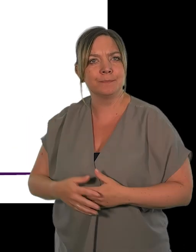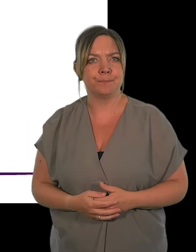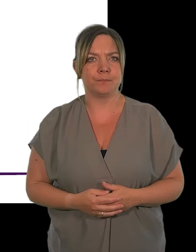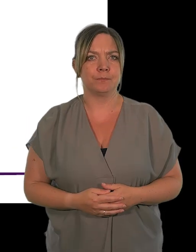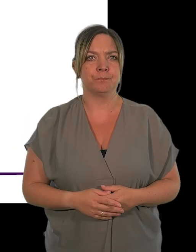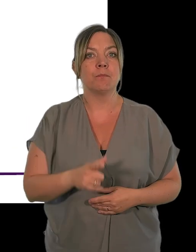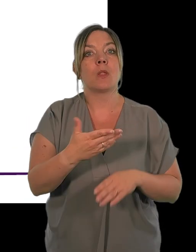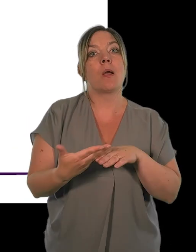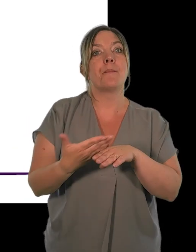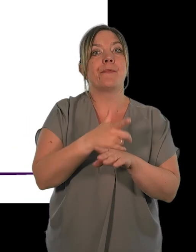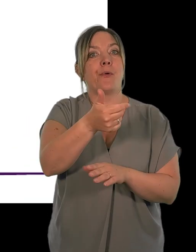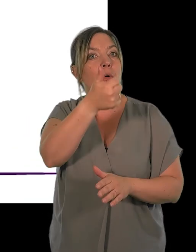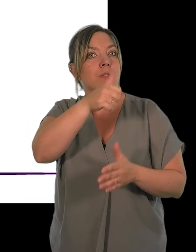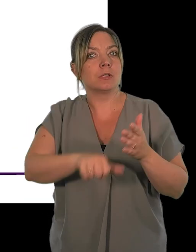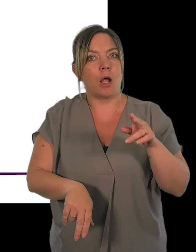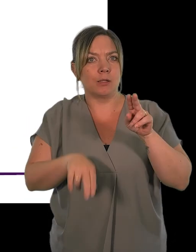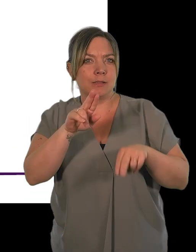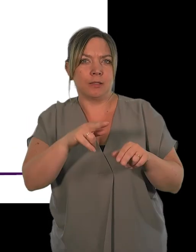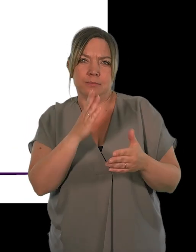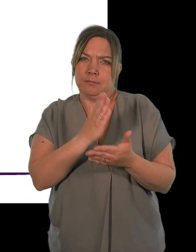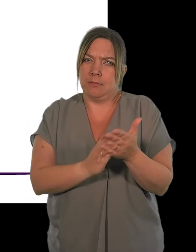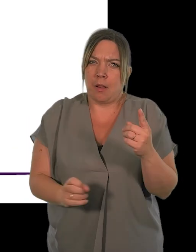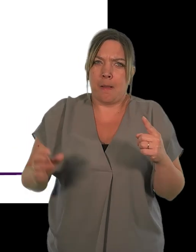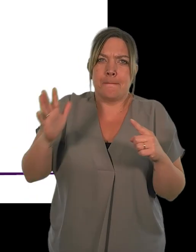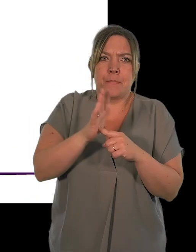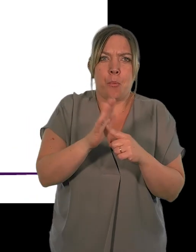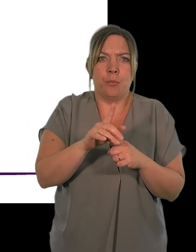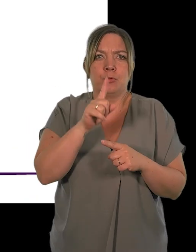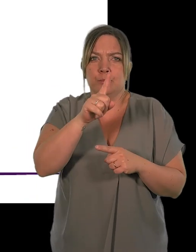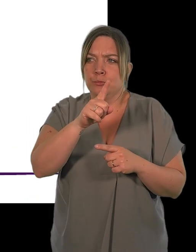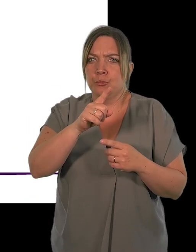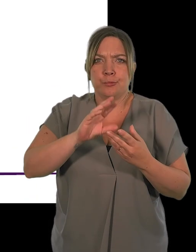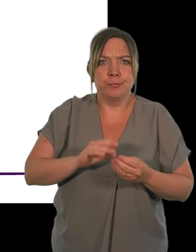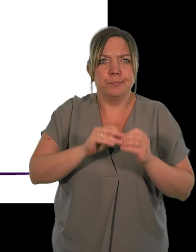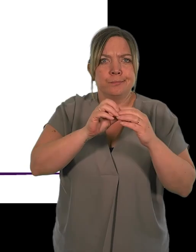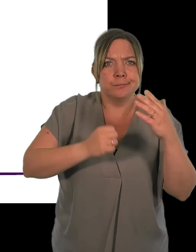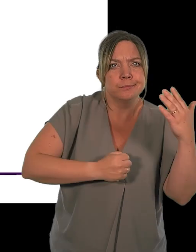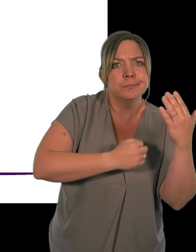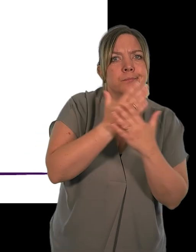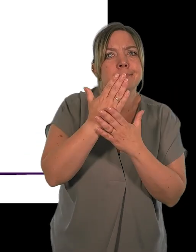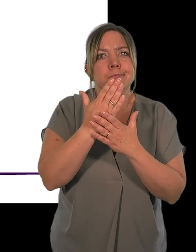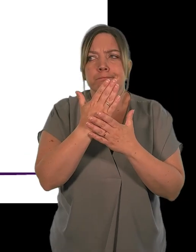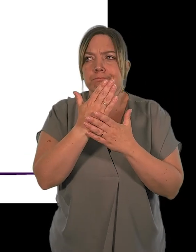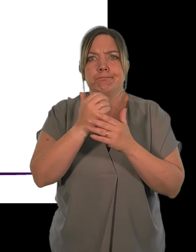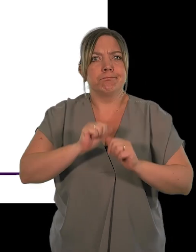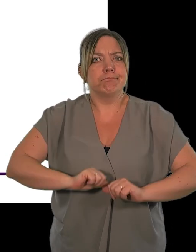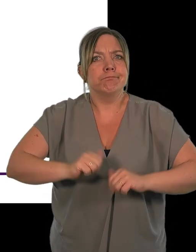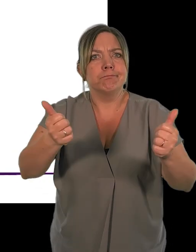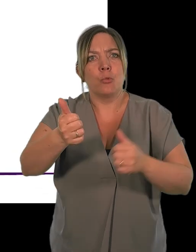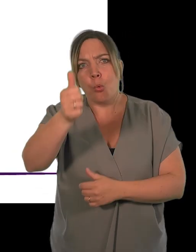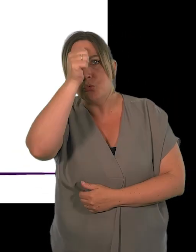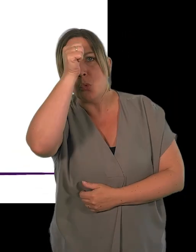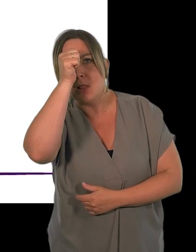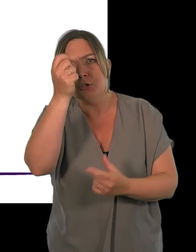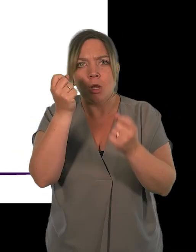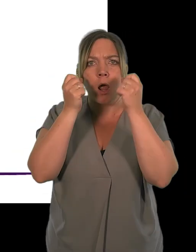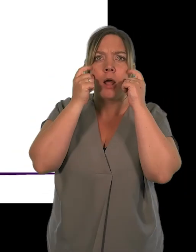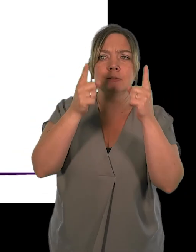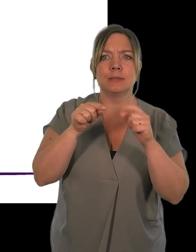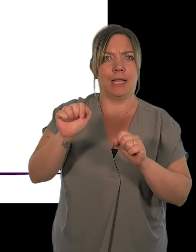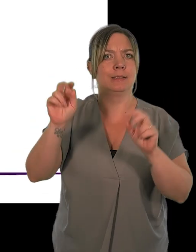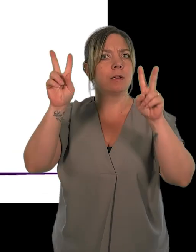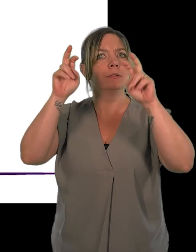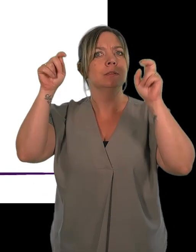Obviously, before starting the assessment, it's really important that you develop a sufficient level of knowledge and understanding of the subject